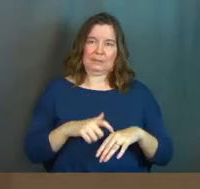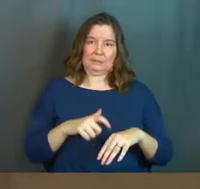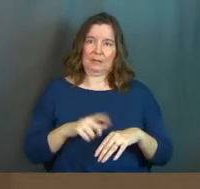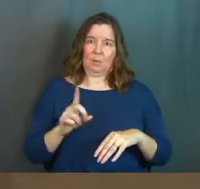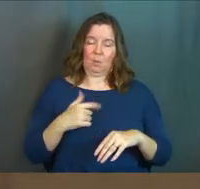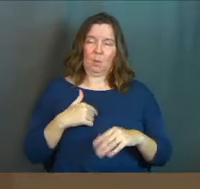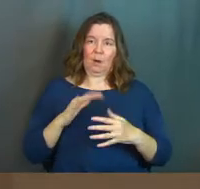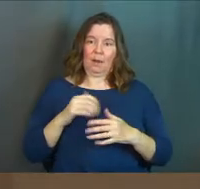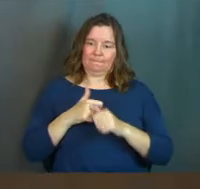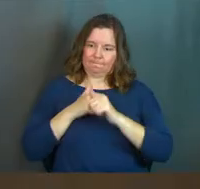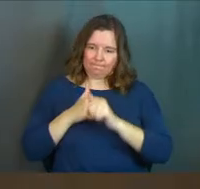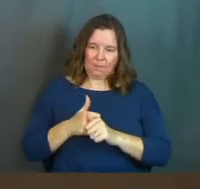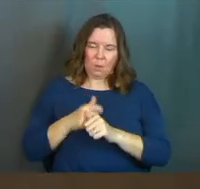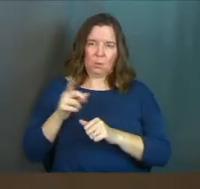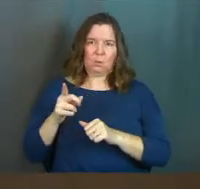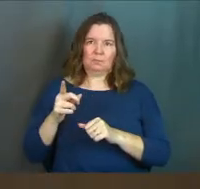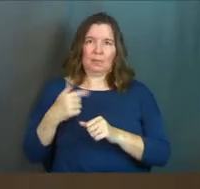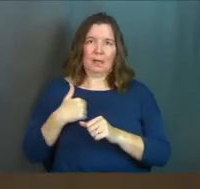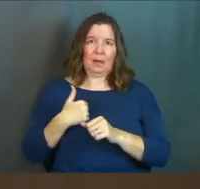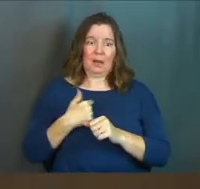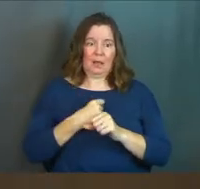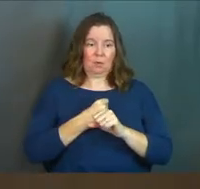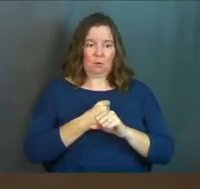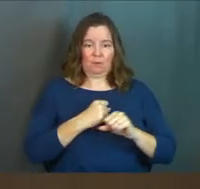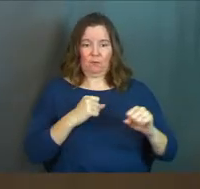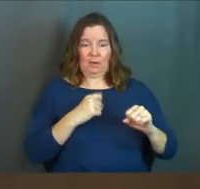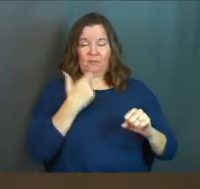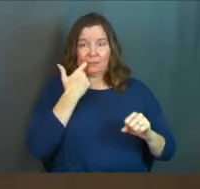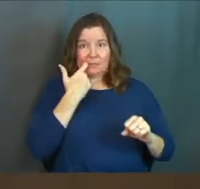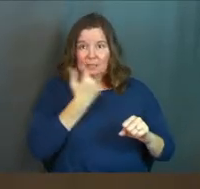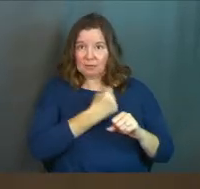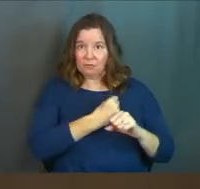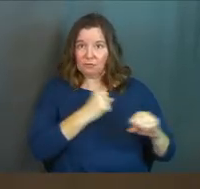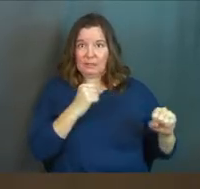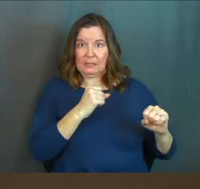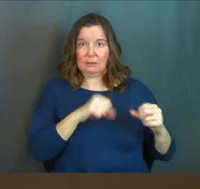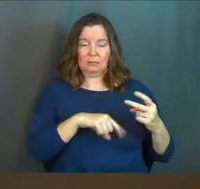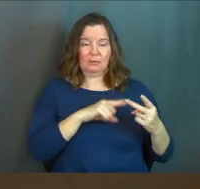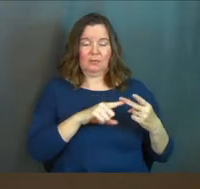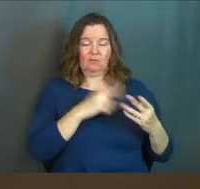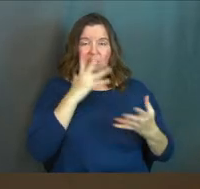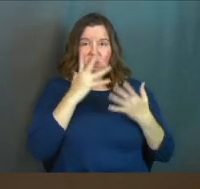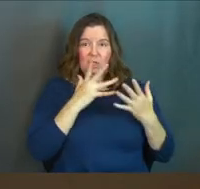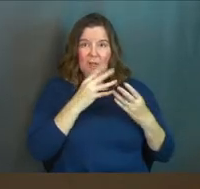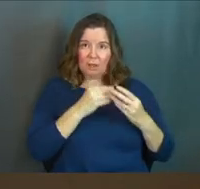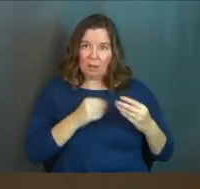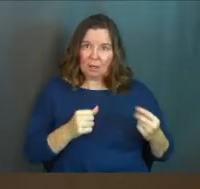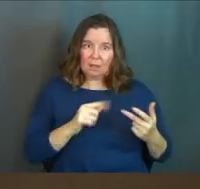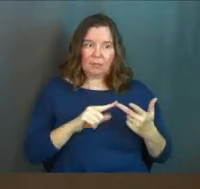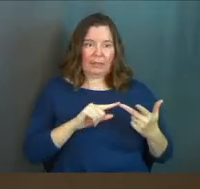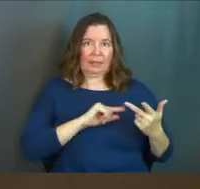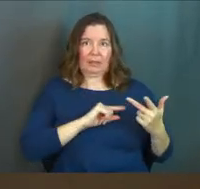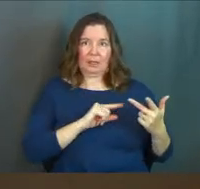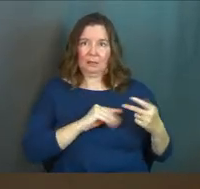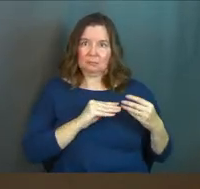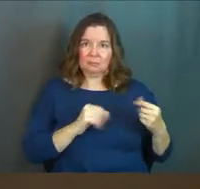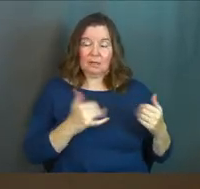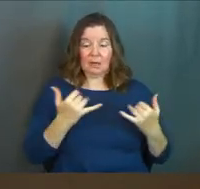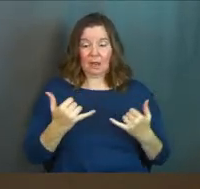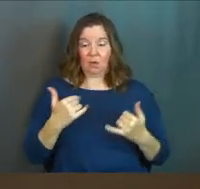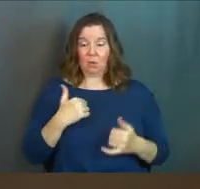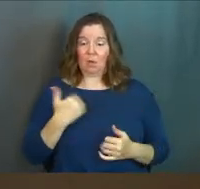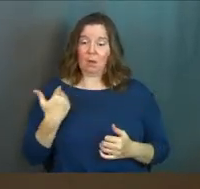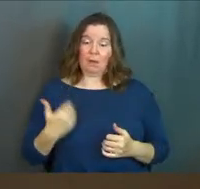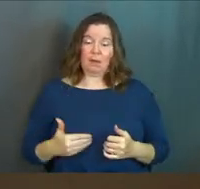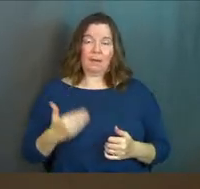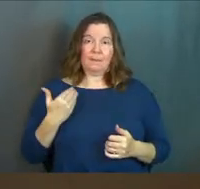where I chose to follow him. I've been freed from the addictions, from the shame, the guilt. Right now